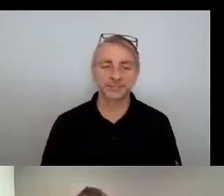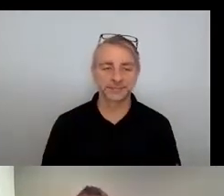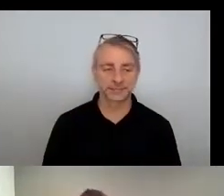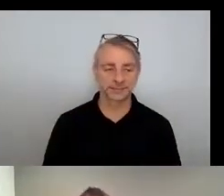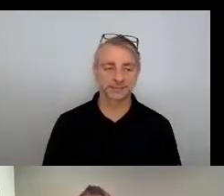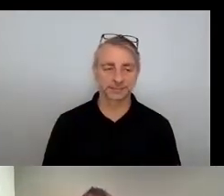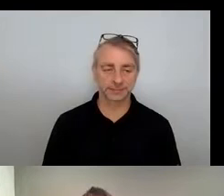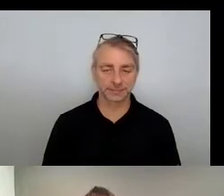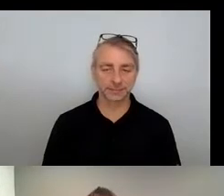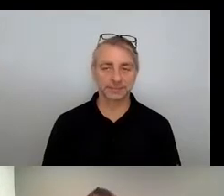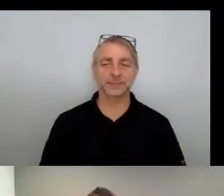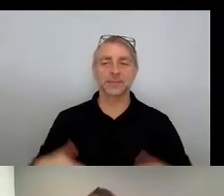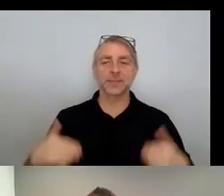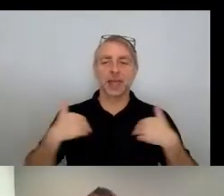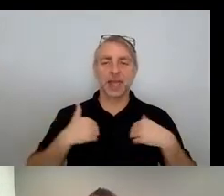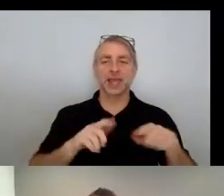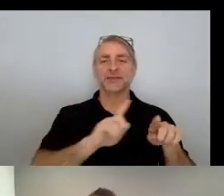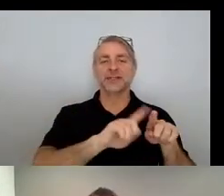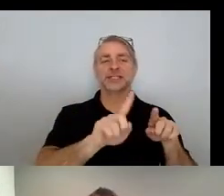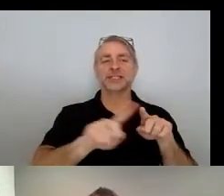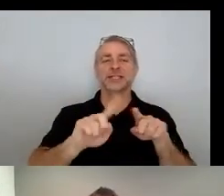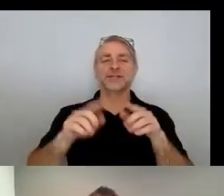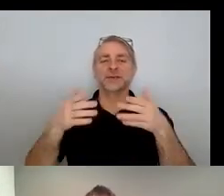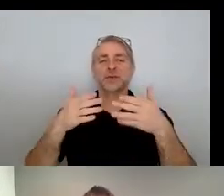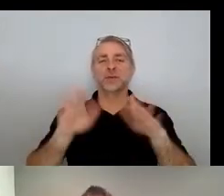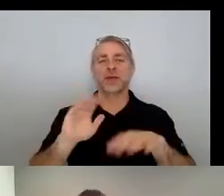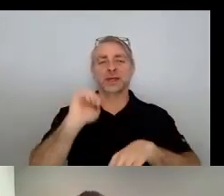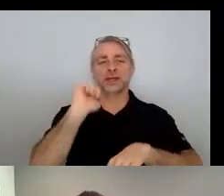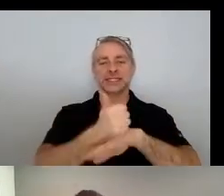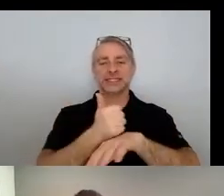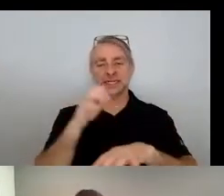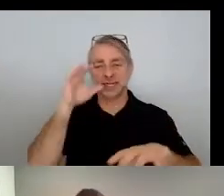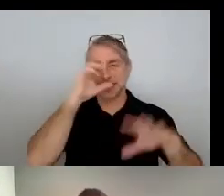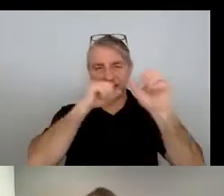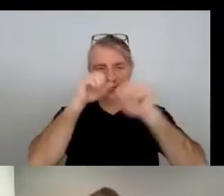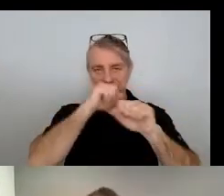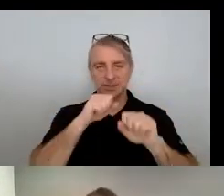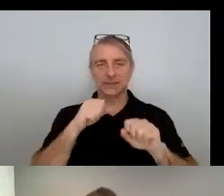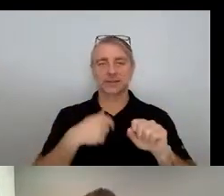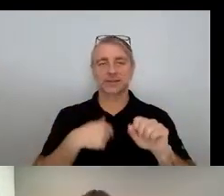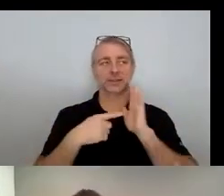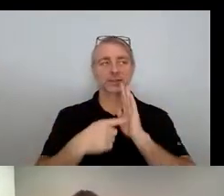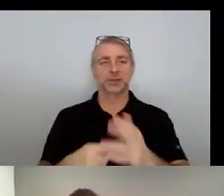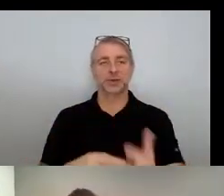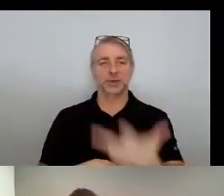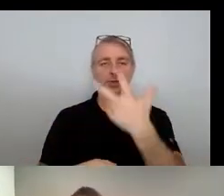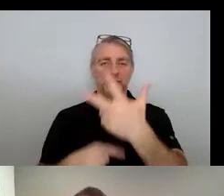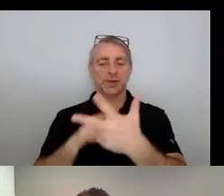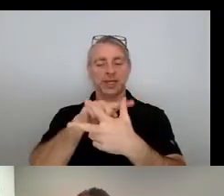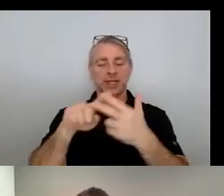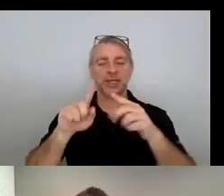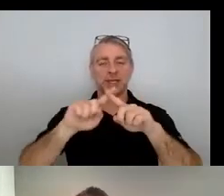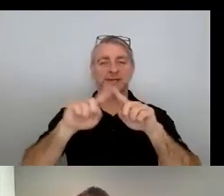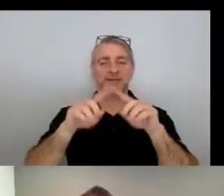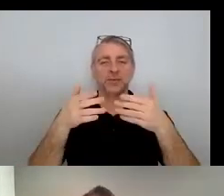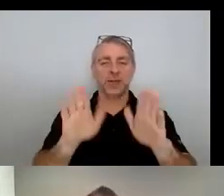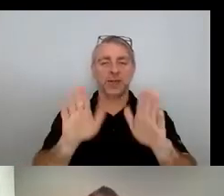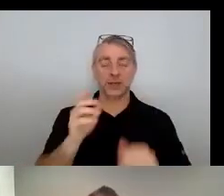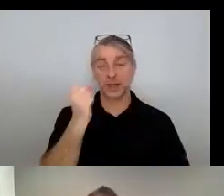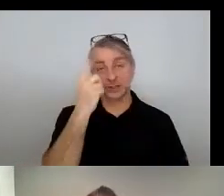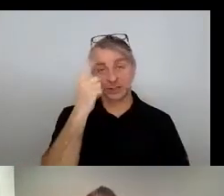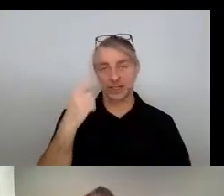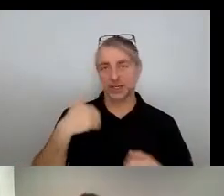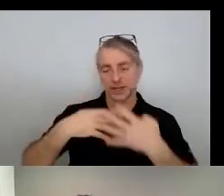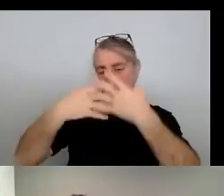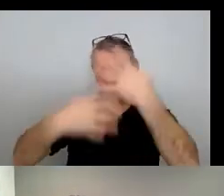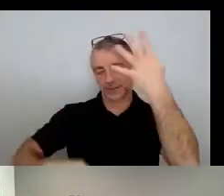there's different ways of estimating that effect size. We're going to go through 3 of them today. There's actually many, many more than 3.